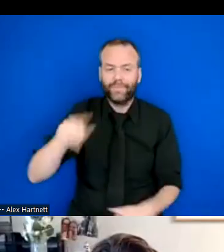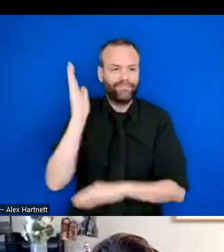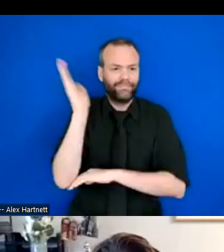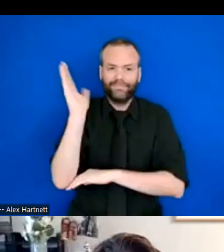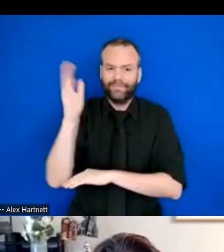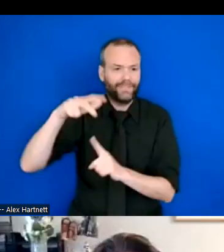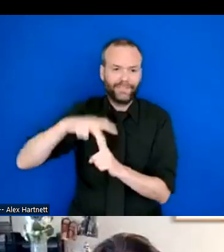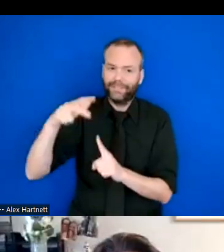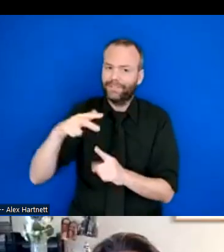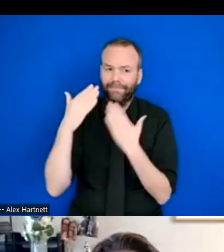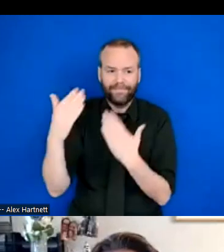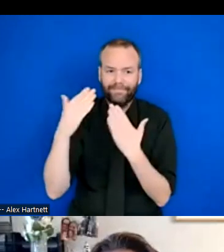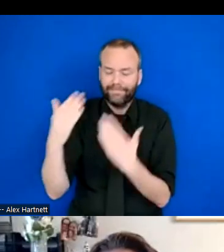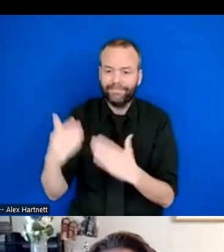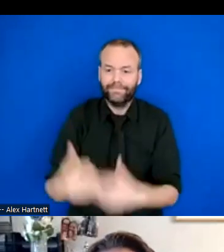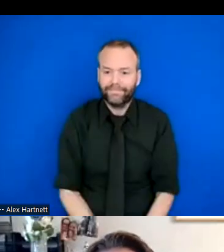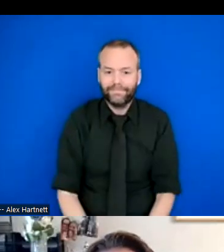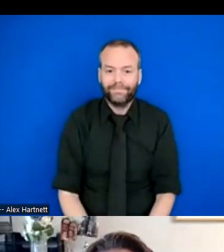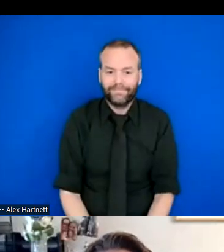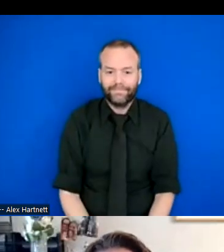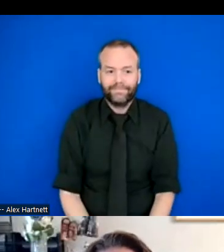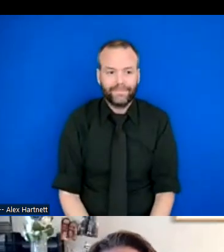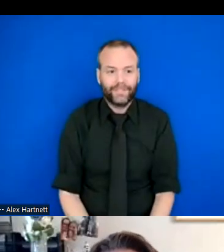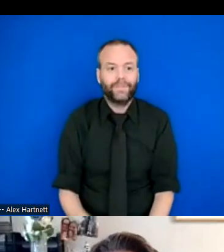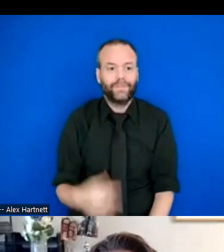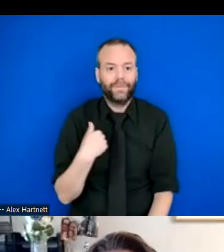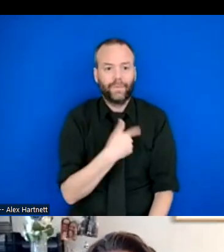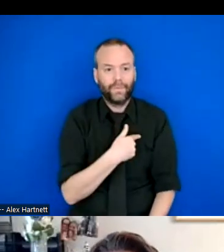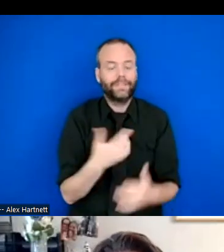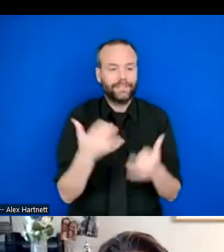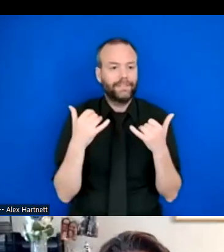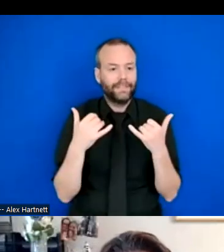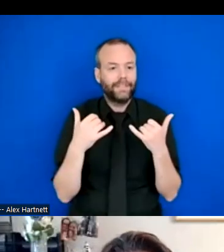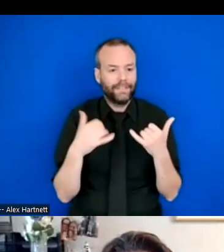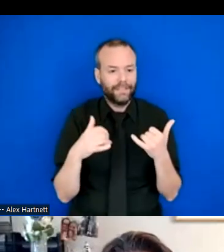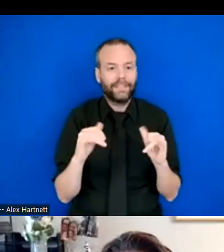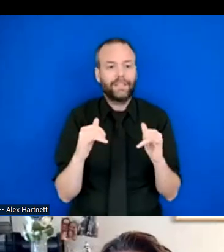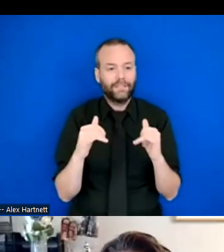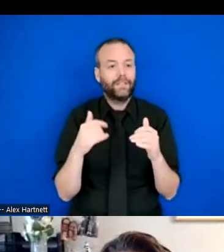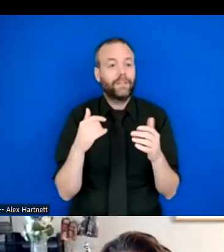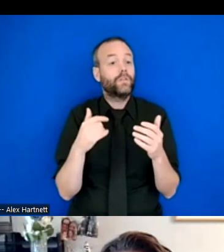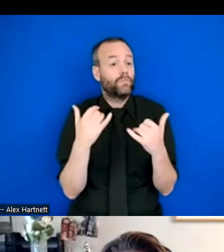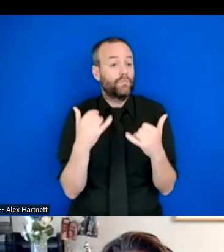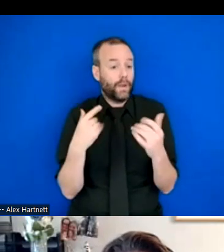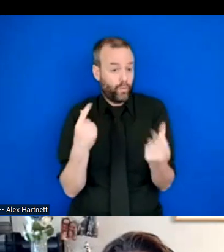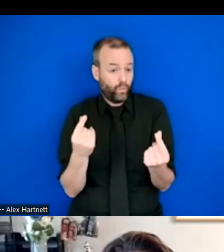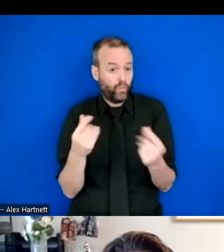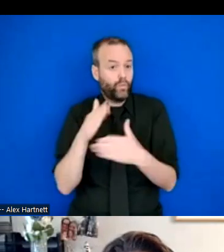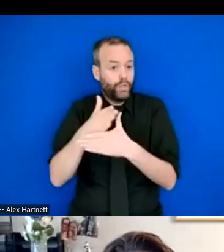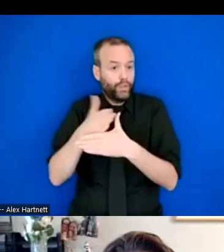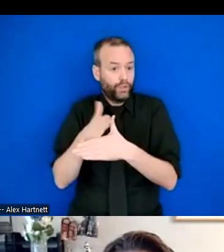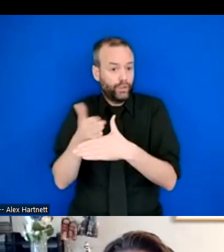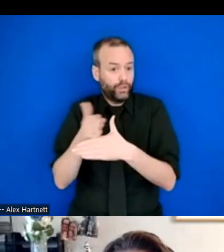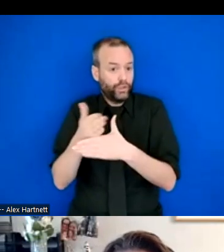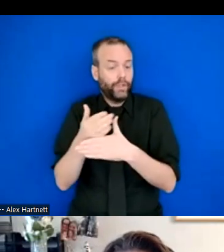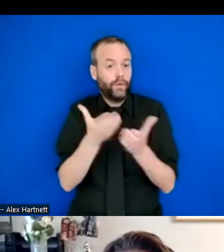presentations. Don't leave yet, folks. We have a little bit more to go. We do have some local resource information that we want to share, as well as some